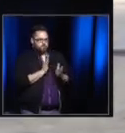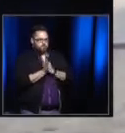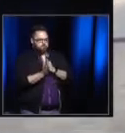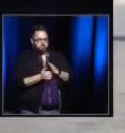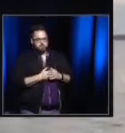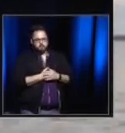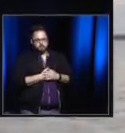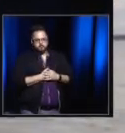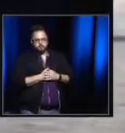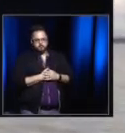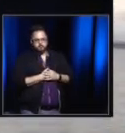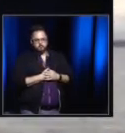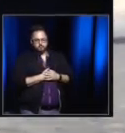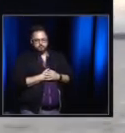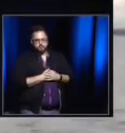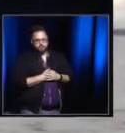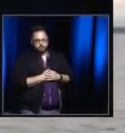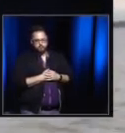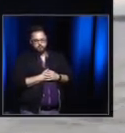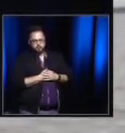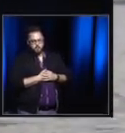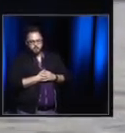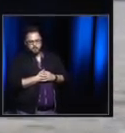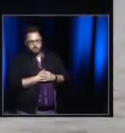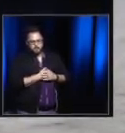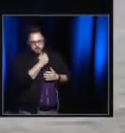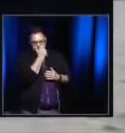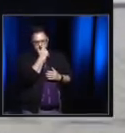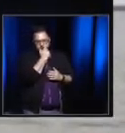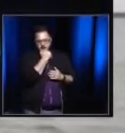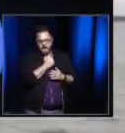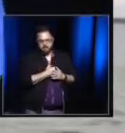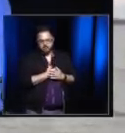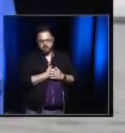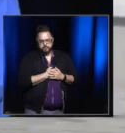That's her clam. They've got clam. It's clam. Wow.